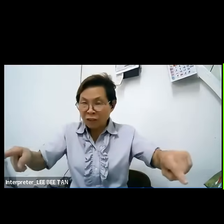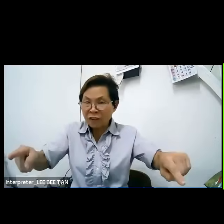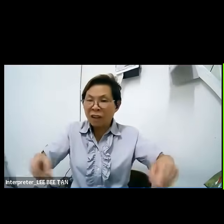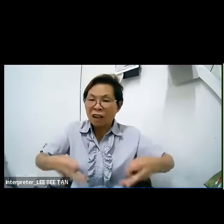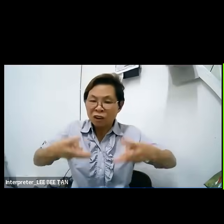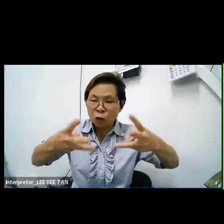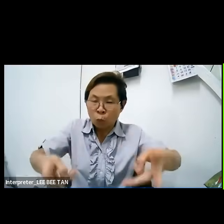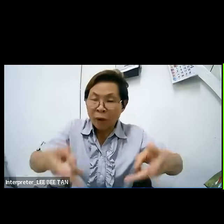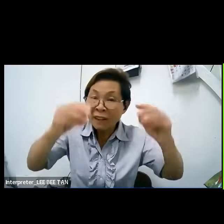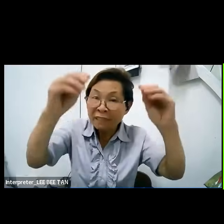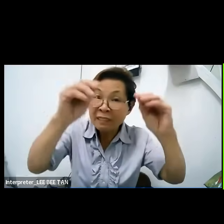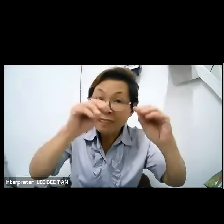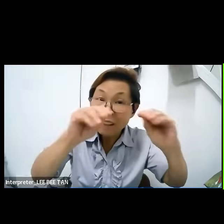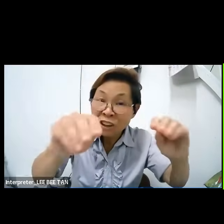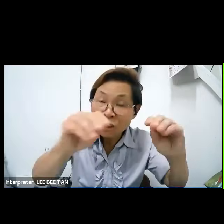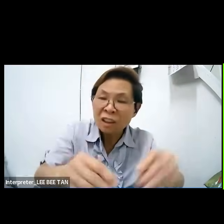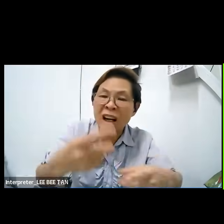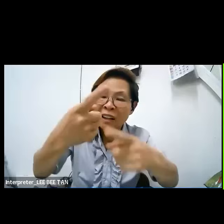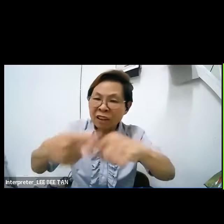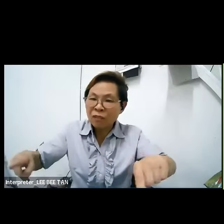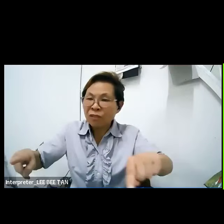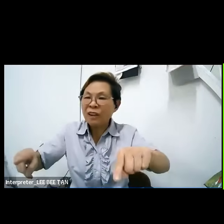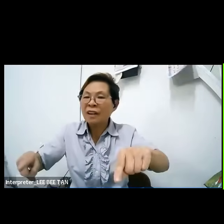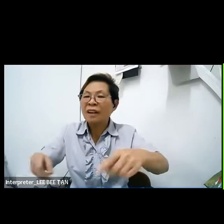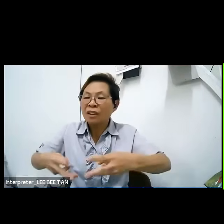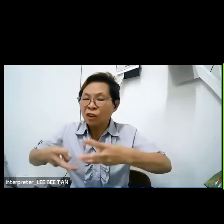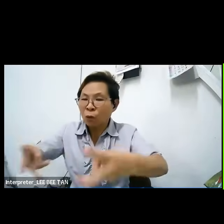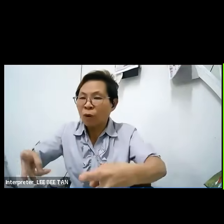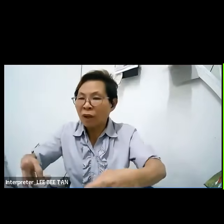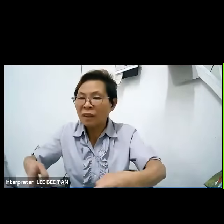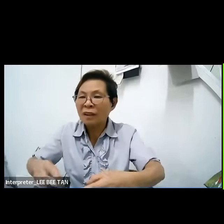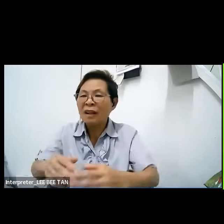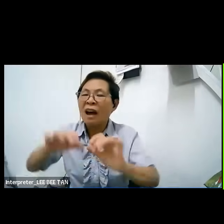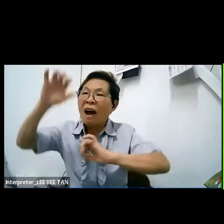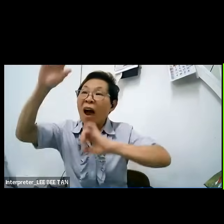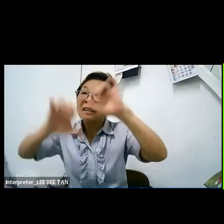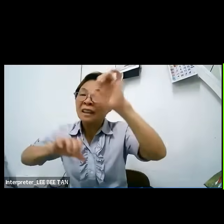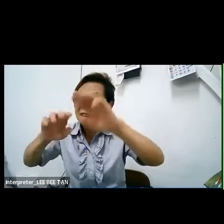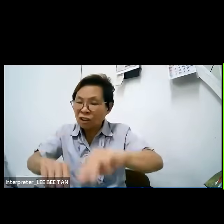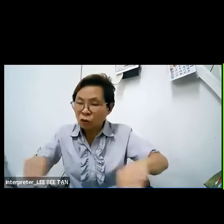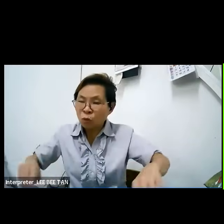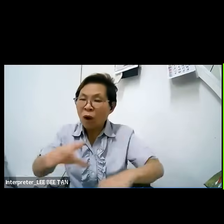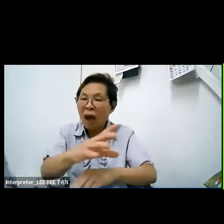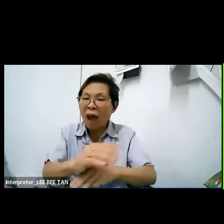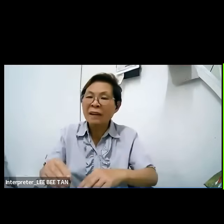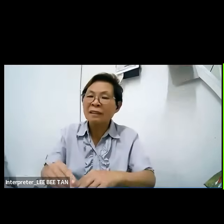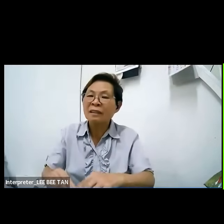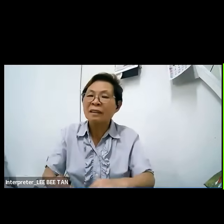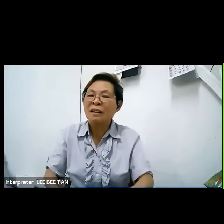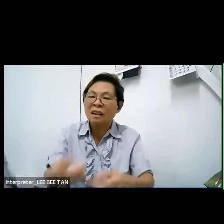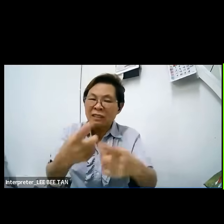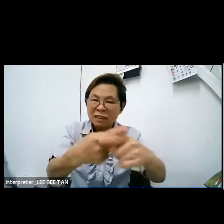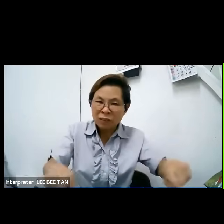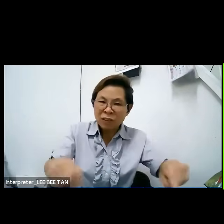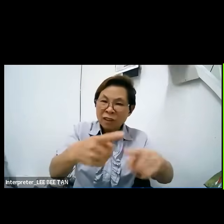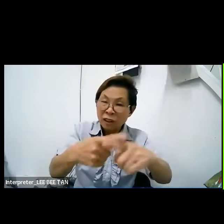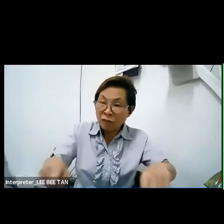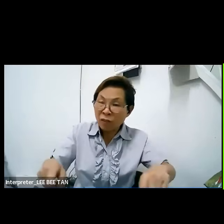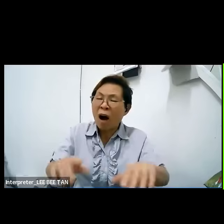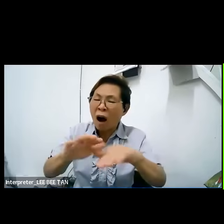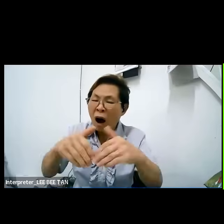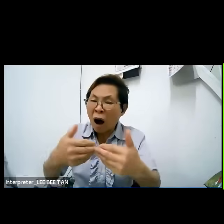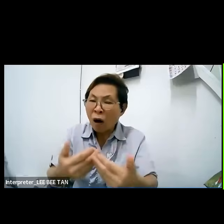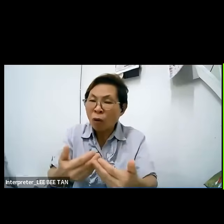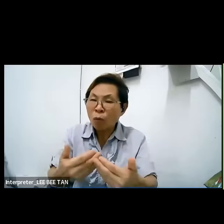way they teach, to differentiate the way they assess the students, and also to differentiate how